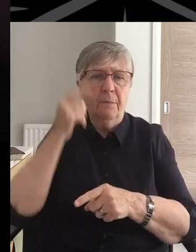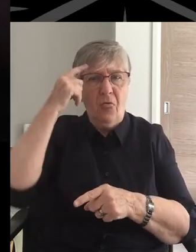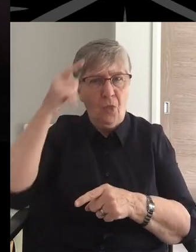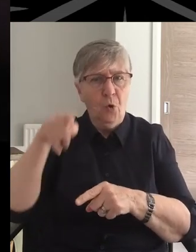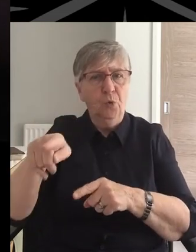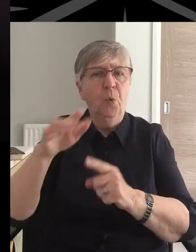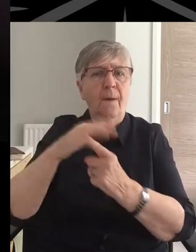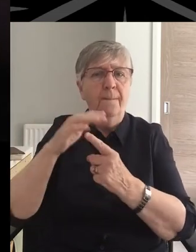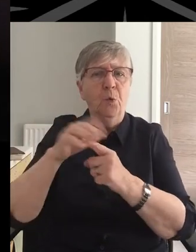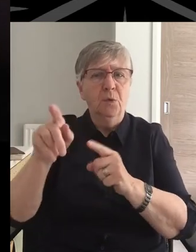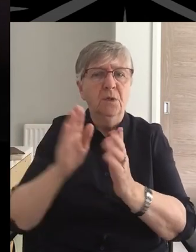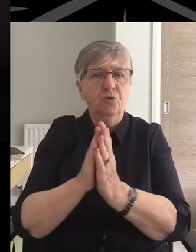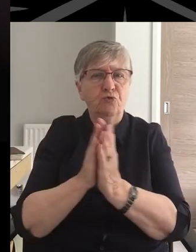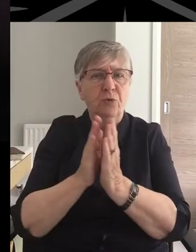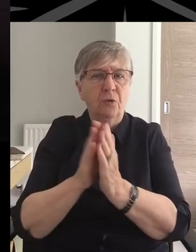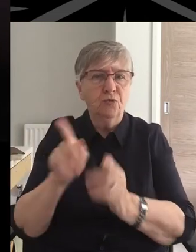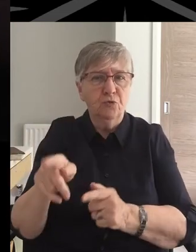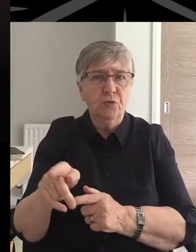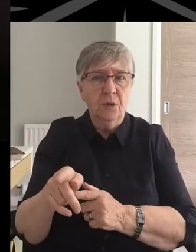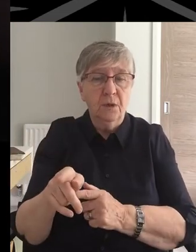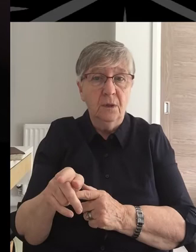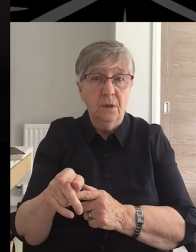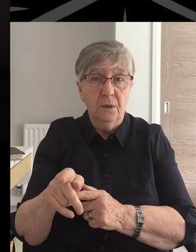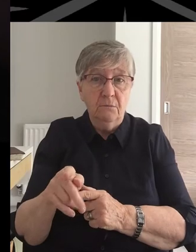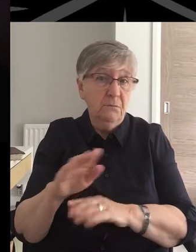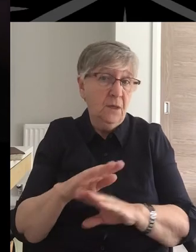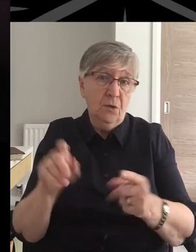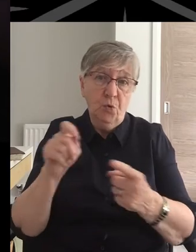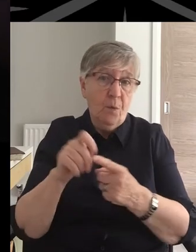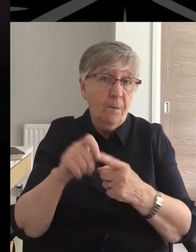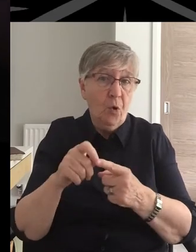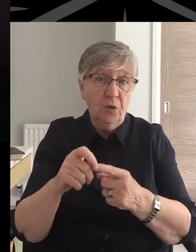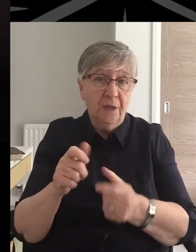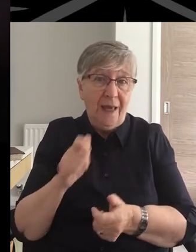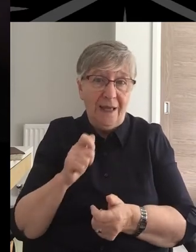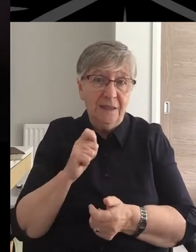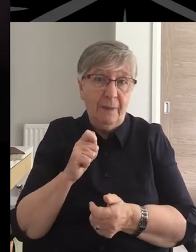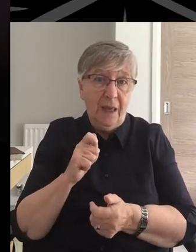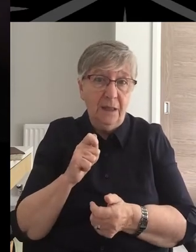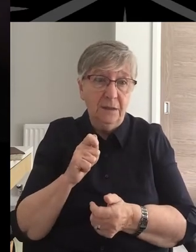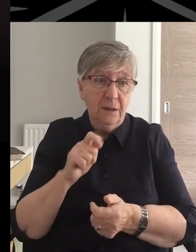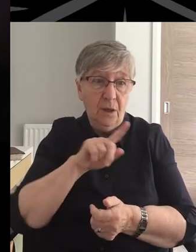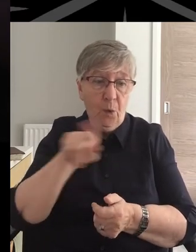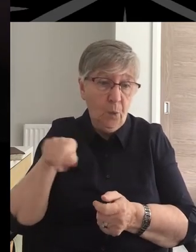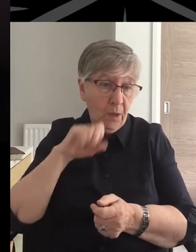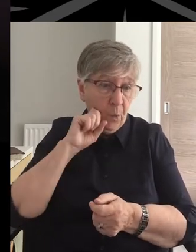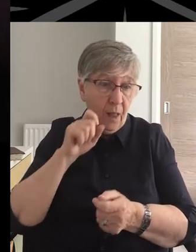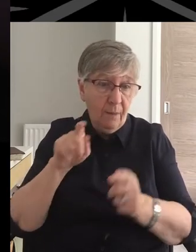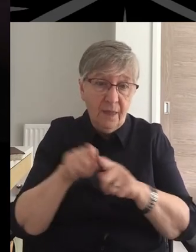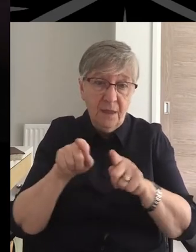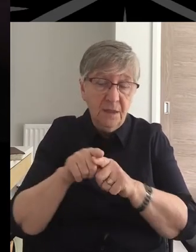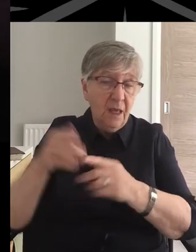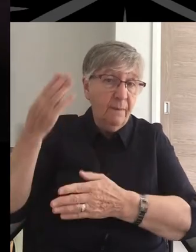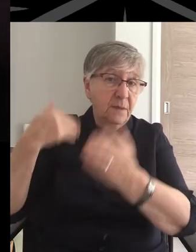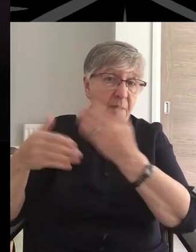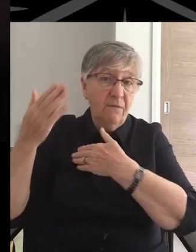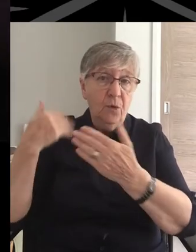And that's gone. There is no point in expecting it to be handed back to us. It's not going to be.